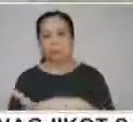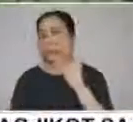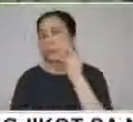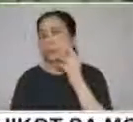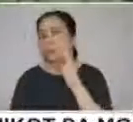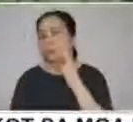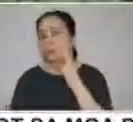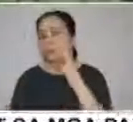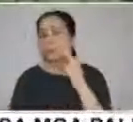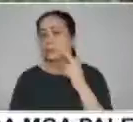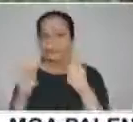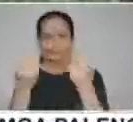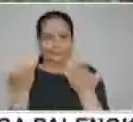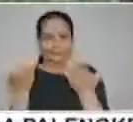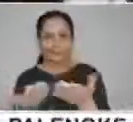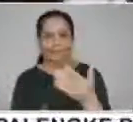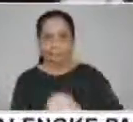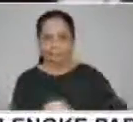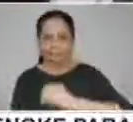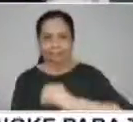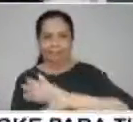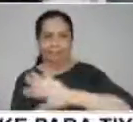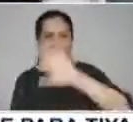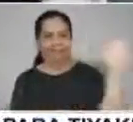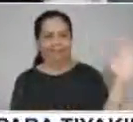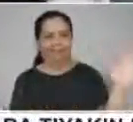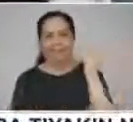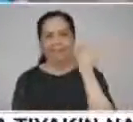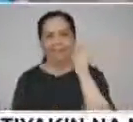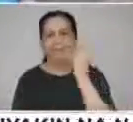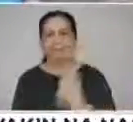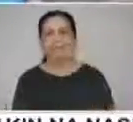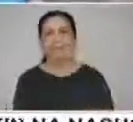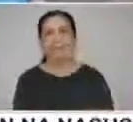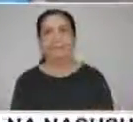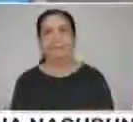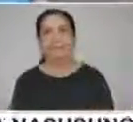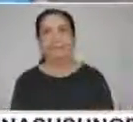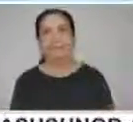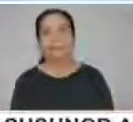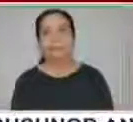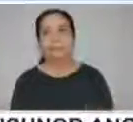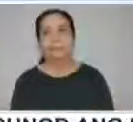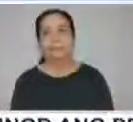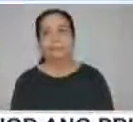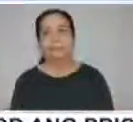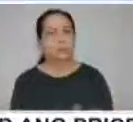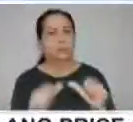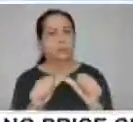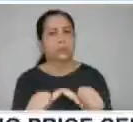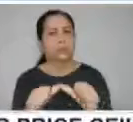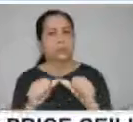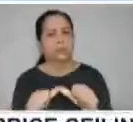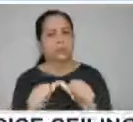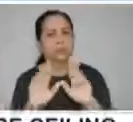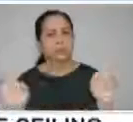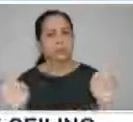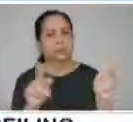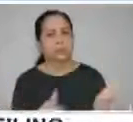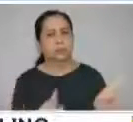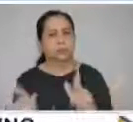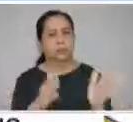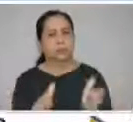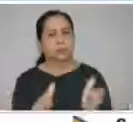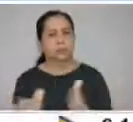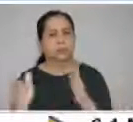ang pagtukoy ng priority sectors upang makamit ang herd immunity at maagapan ang pagkalat ng sakit. At least